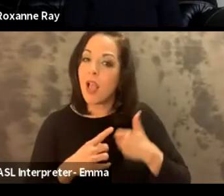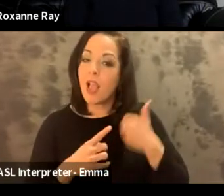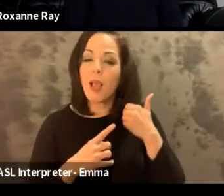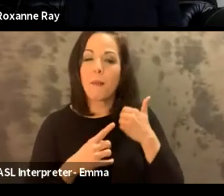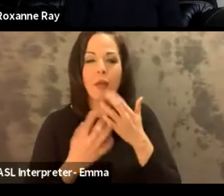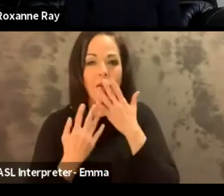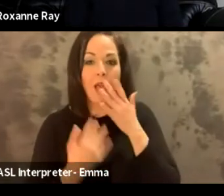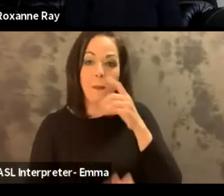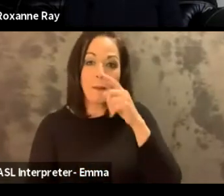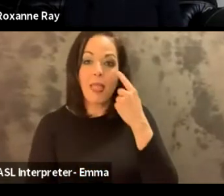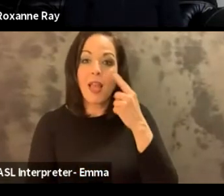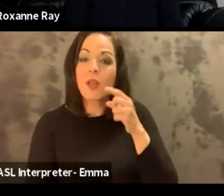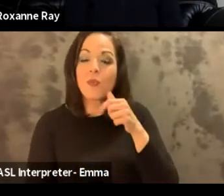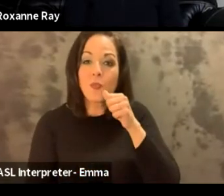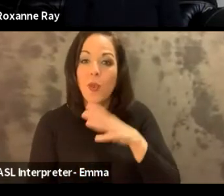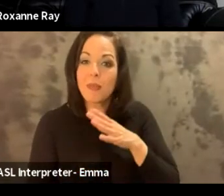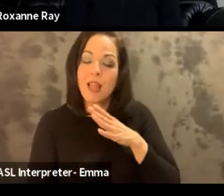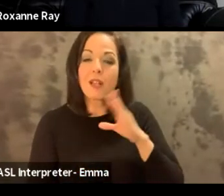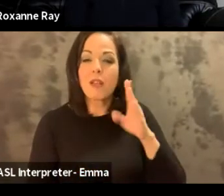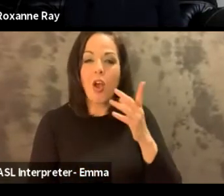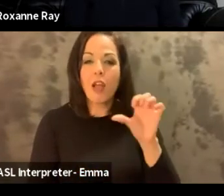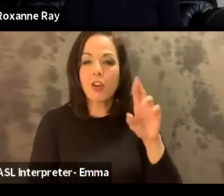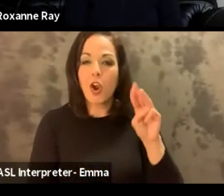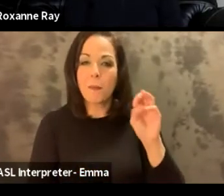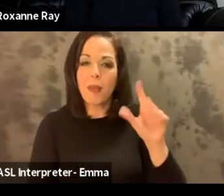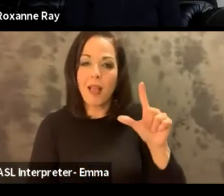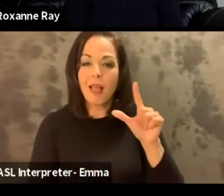caramel-complected Black woman with thick natural hair,